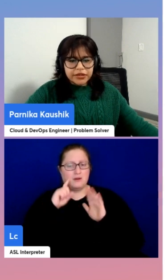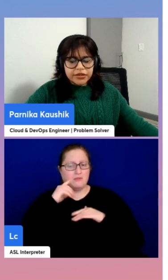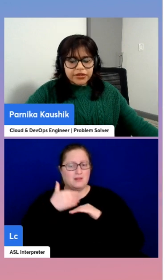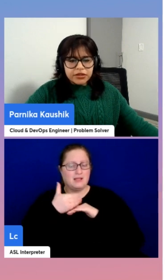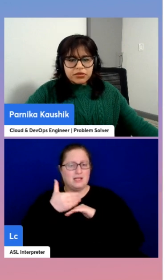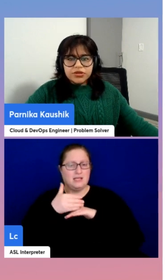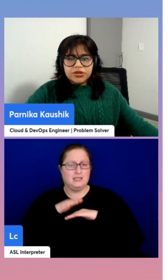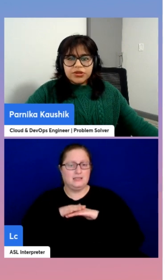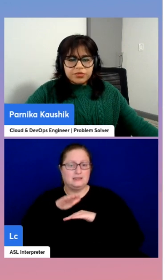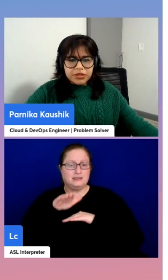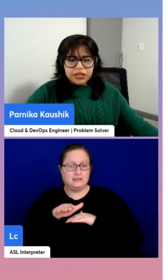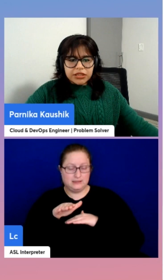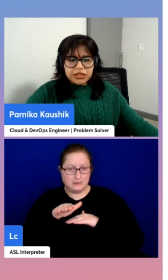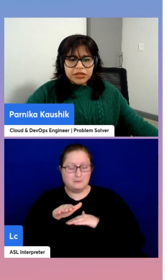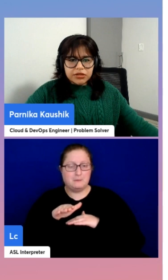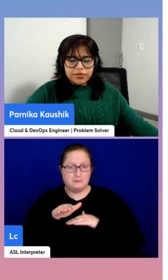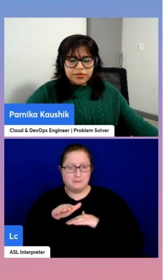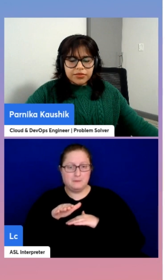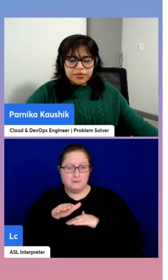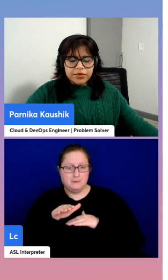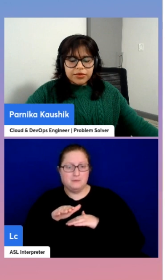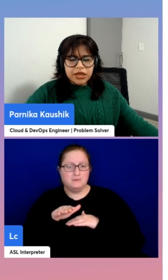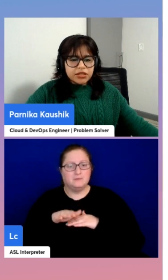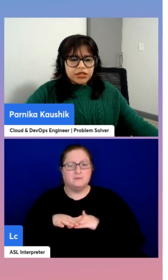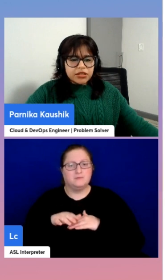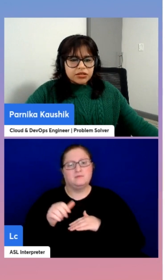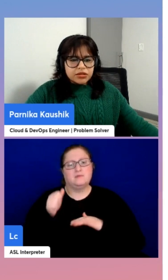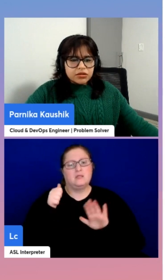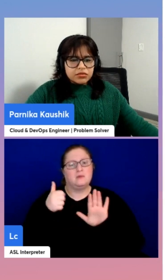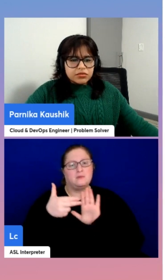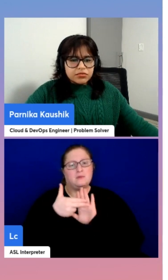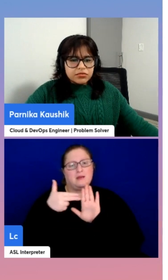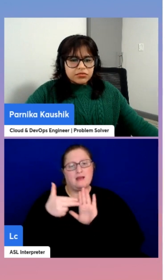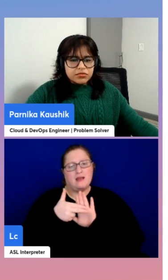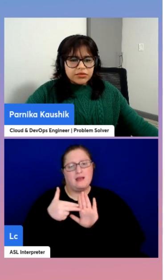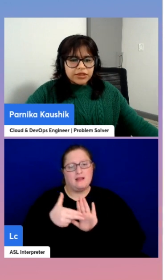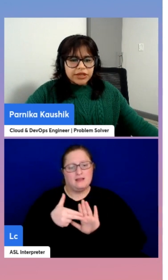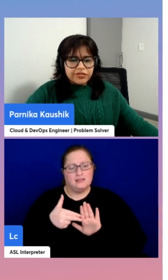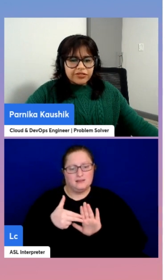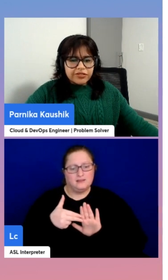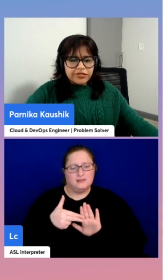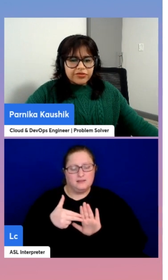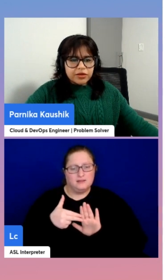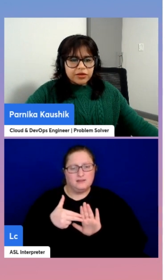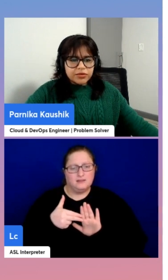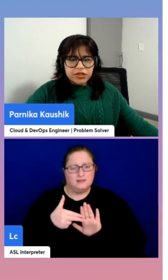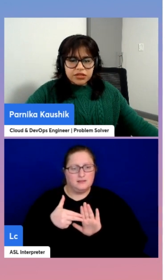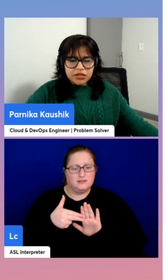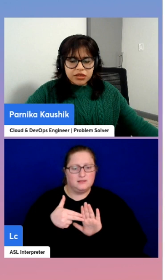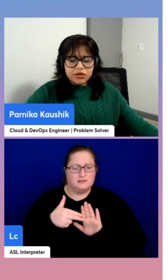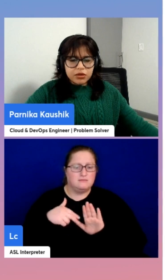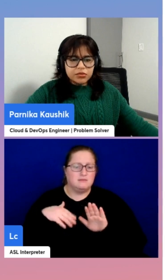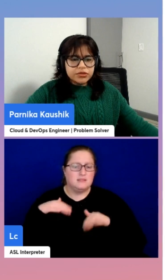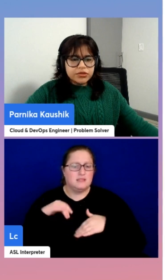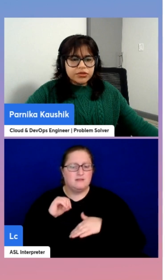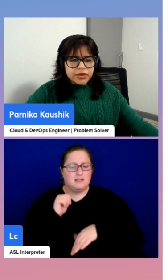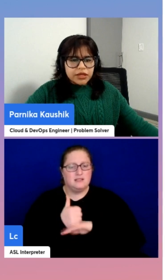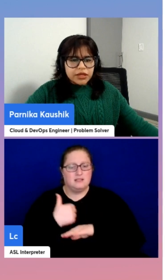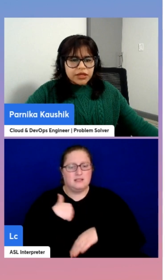and those are going to be, that I'm going to highlight. So they have been set as outputs for the entire